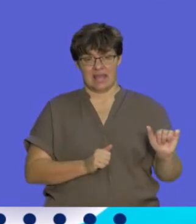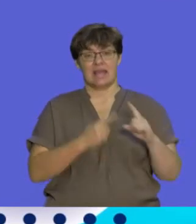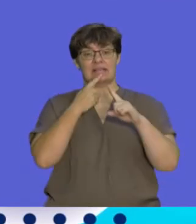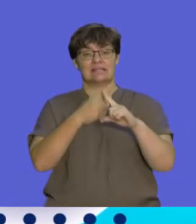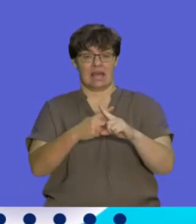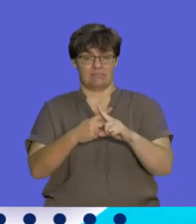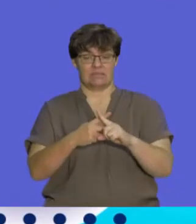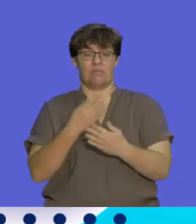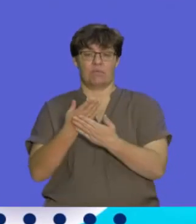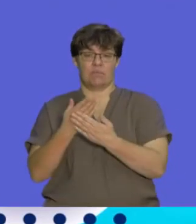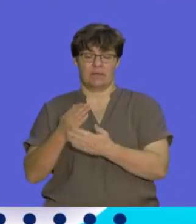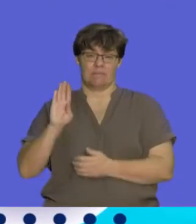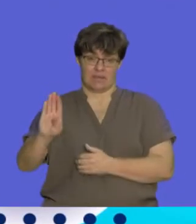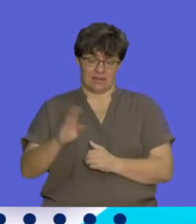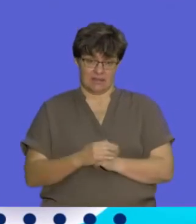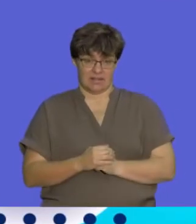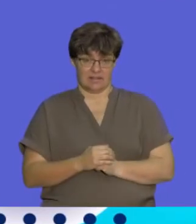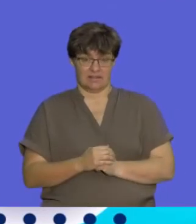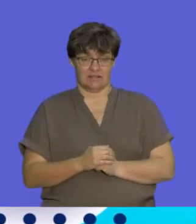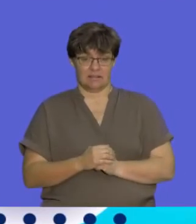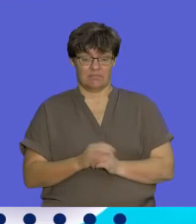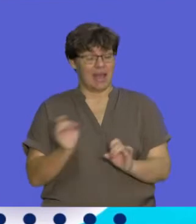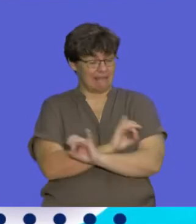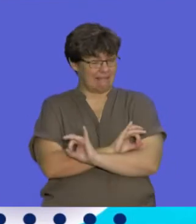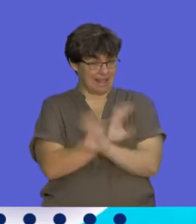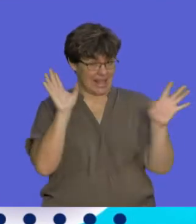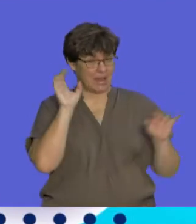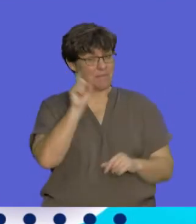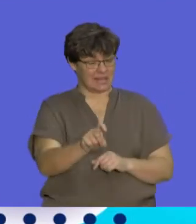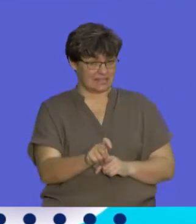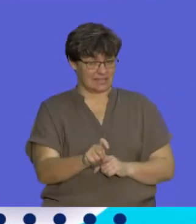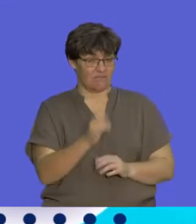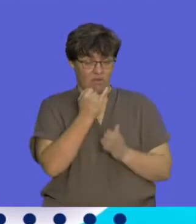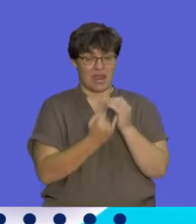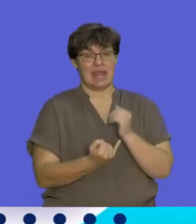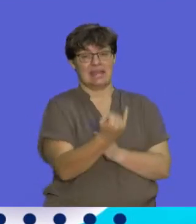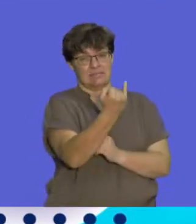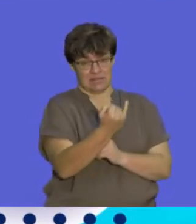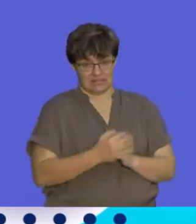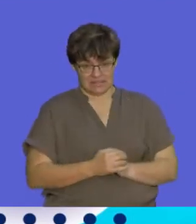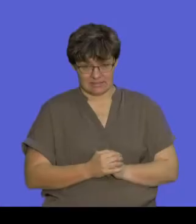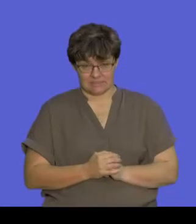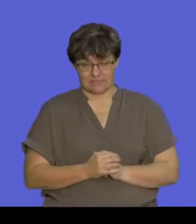multiplied by the probability of B. So be very clear about that rule for independent events.